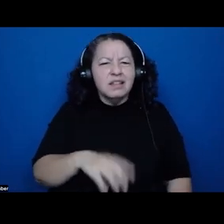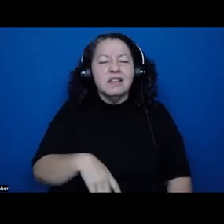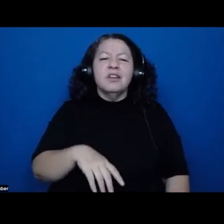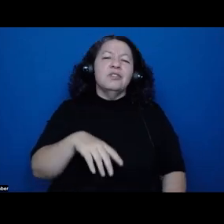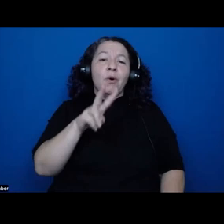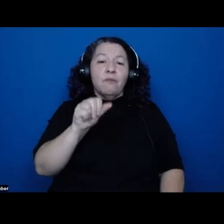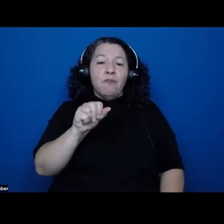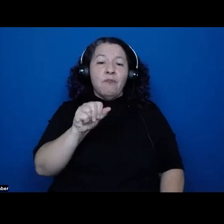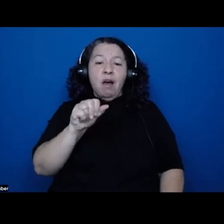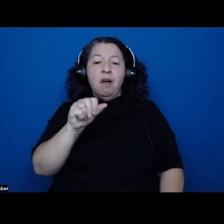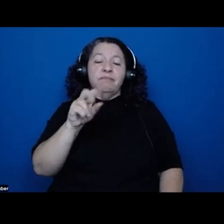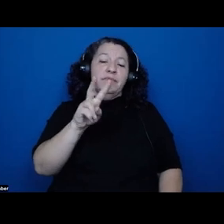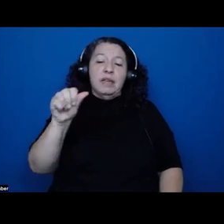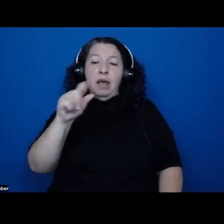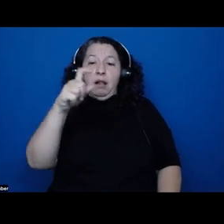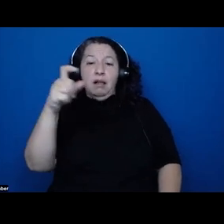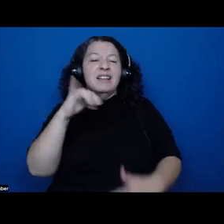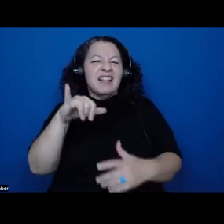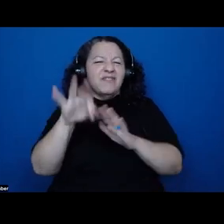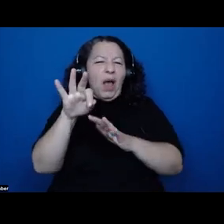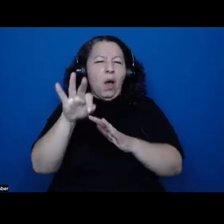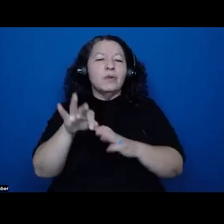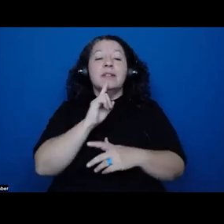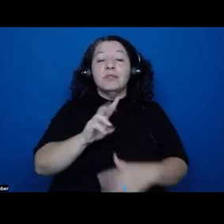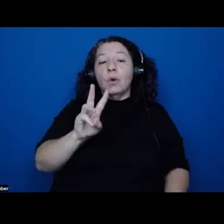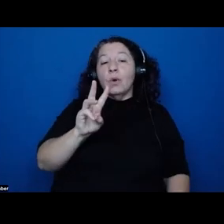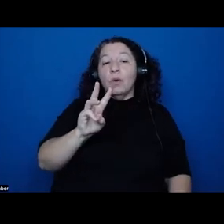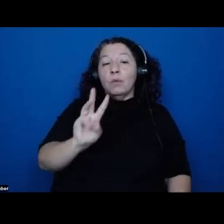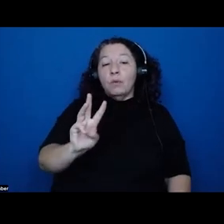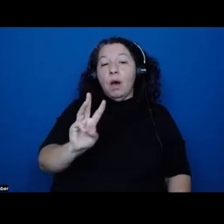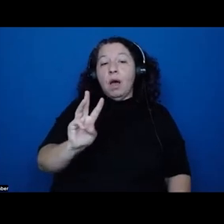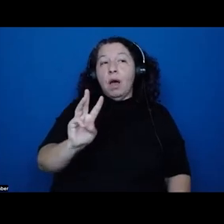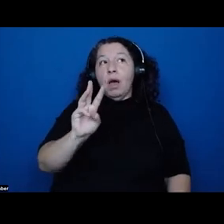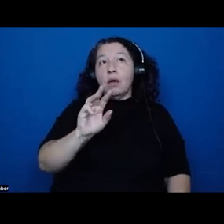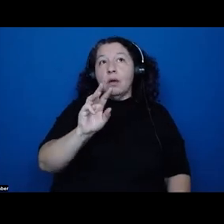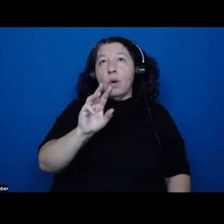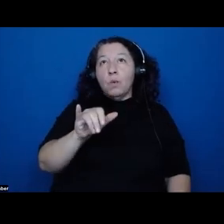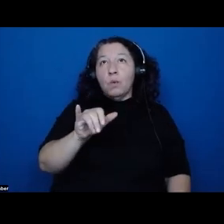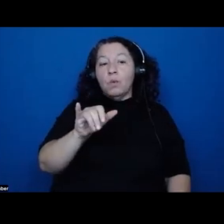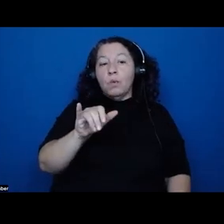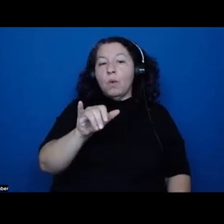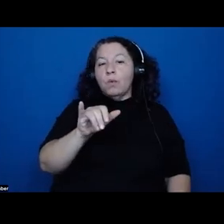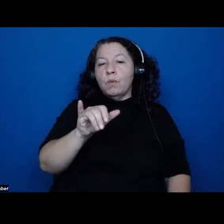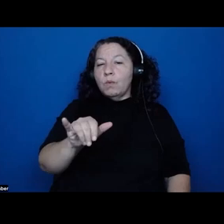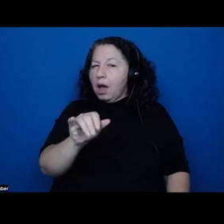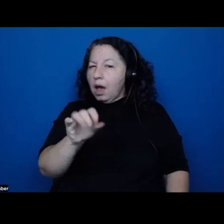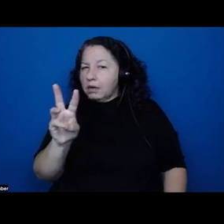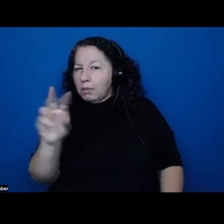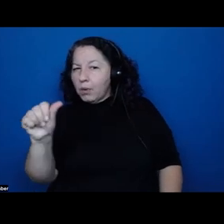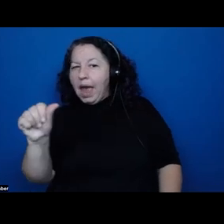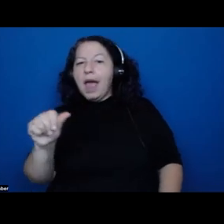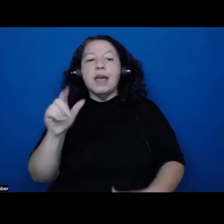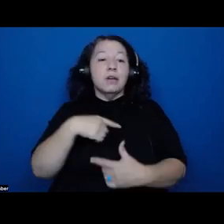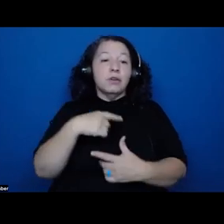lot of different cultures. It's wa, W-A in Japanese, and it's also wa, W-A in Maori culture, and then it's